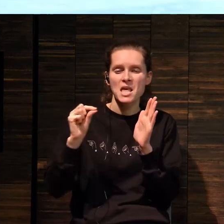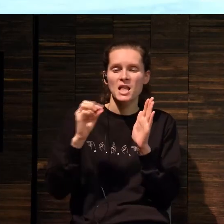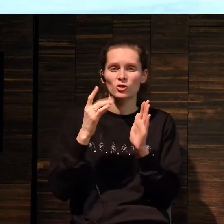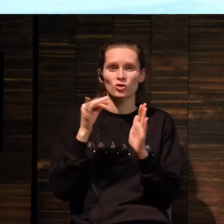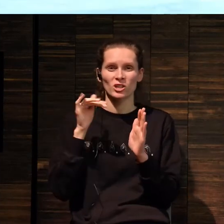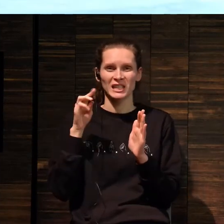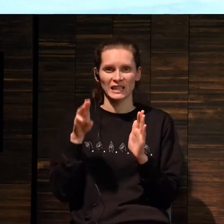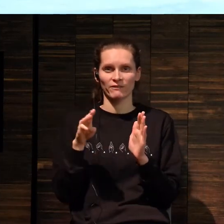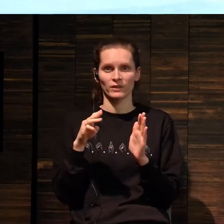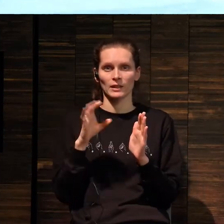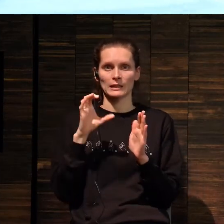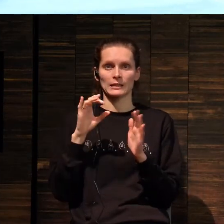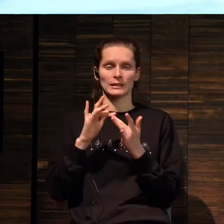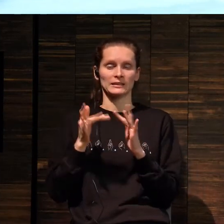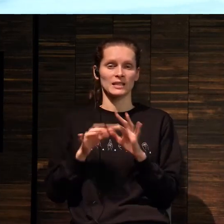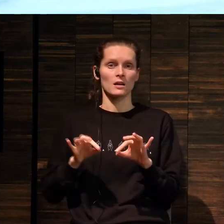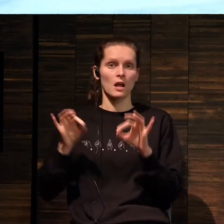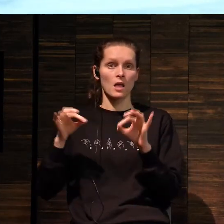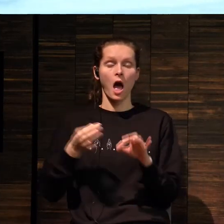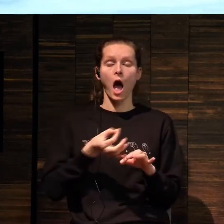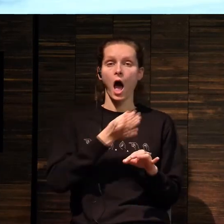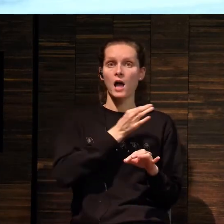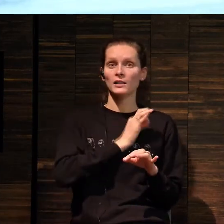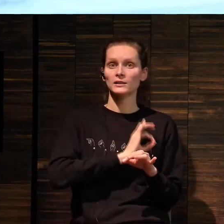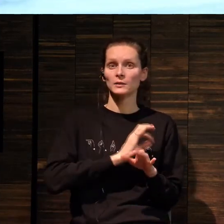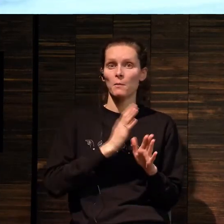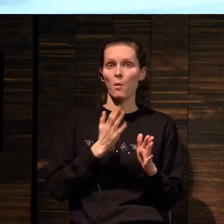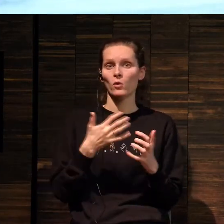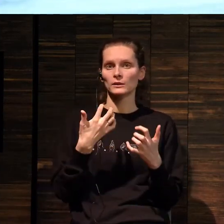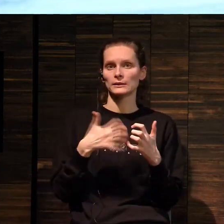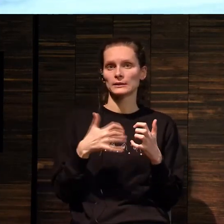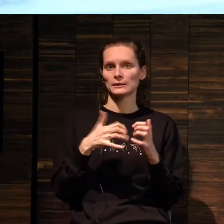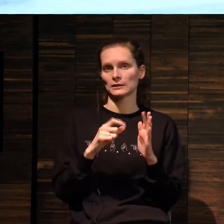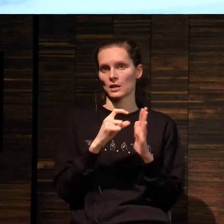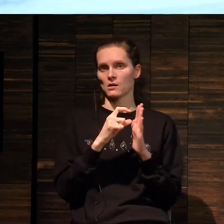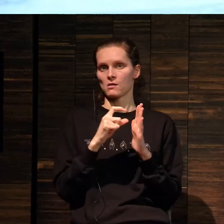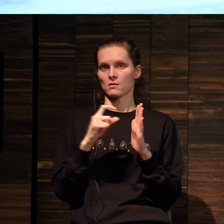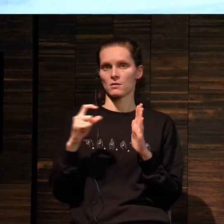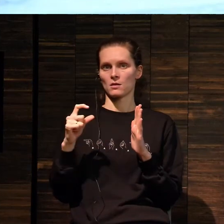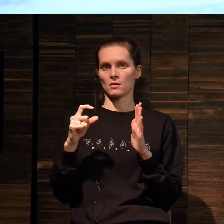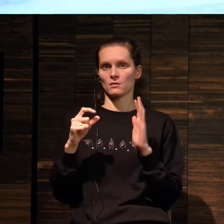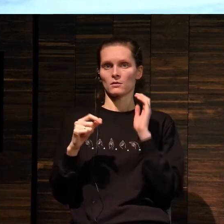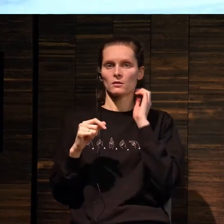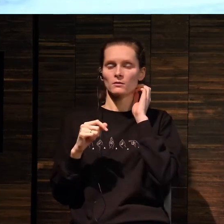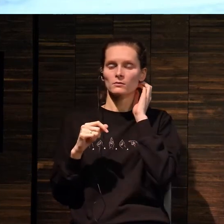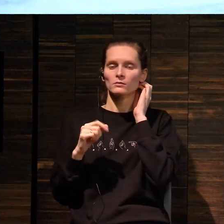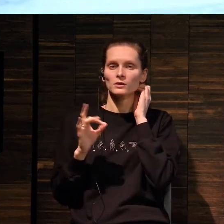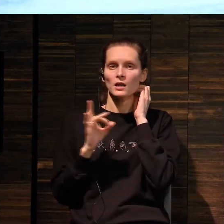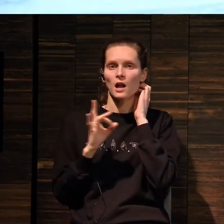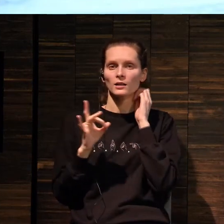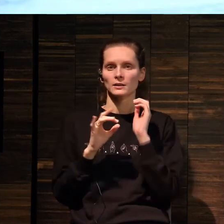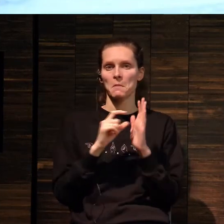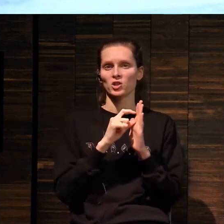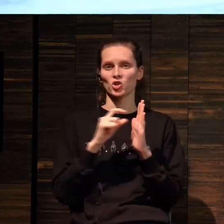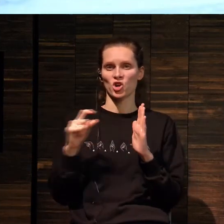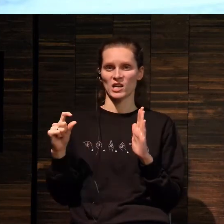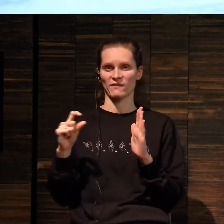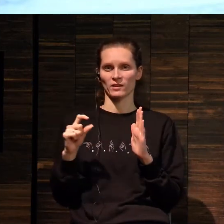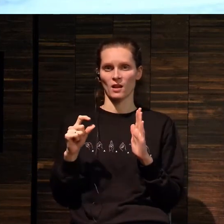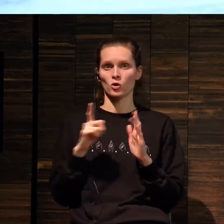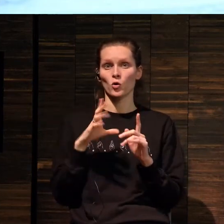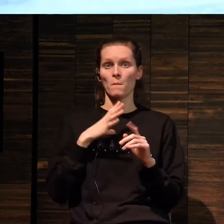the same goes for fonts. We don't have to use really small fonts on the website, and we